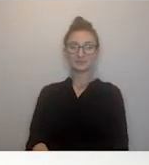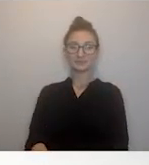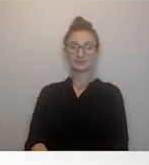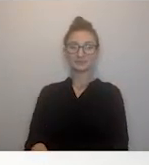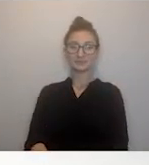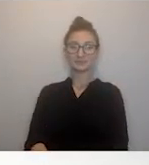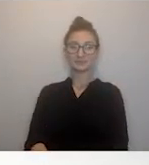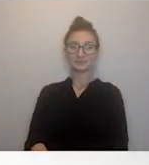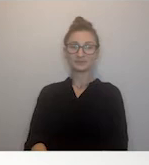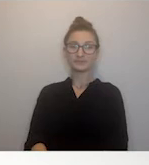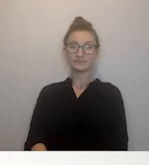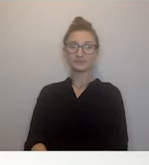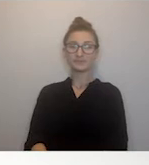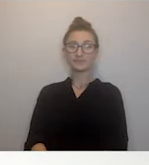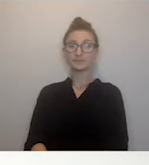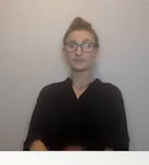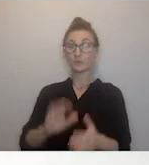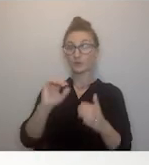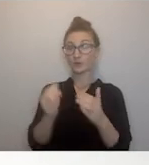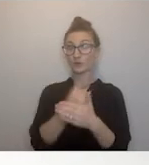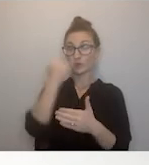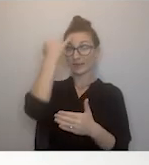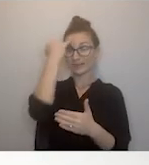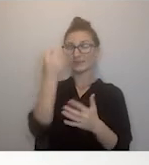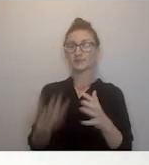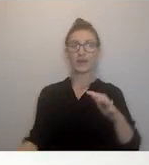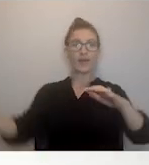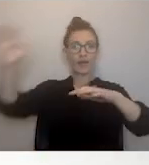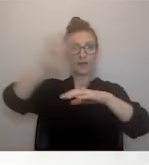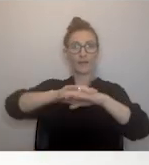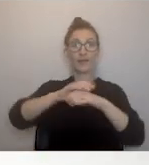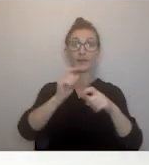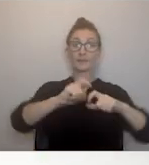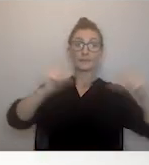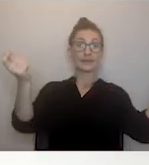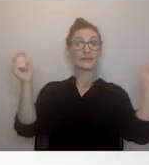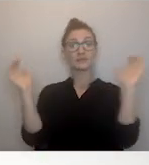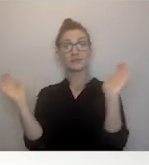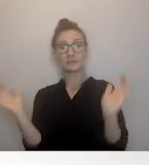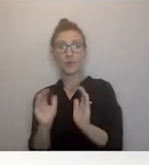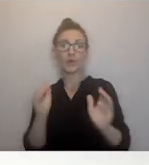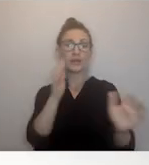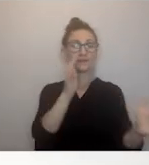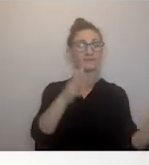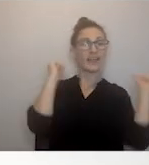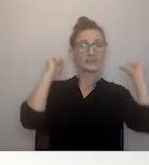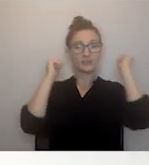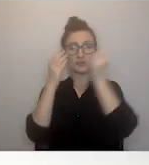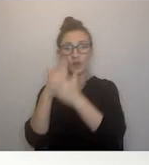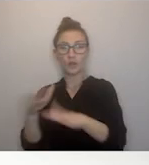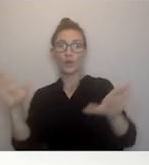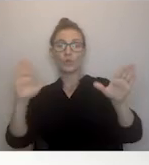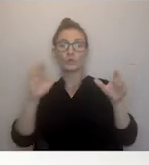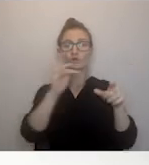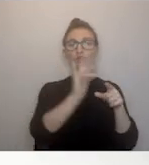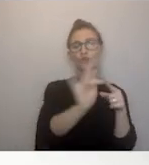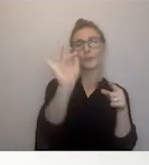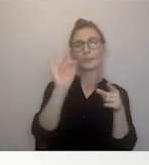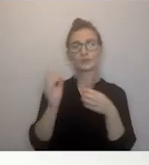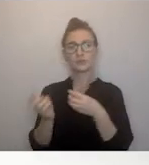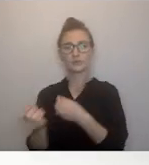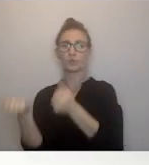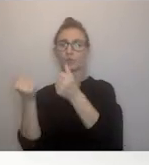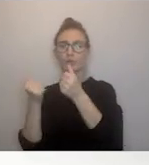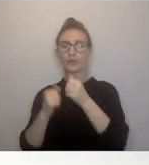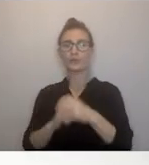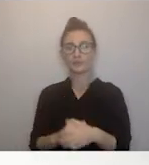that we've already established early on in the lesson, but kind of put these new ideas to it. Big and small, fast and slow, sharp and smooth.